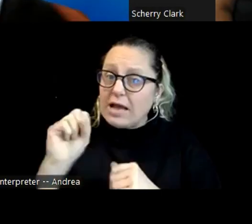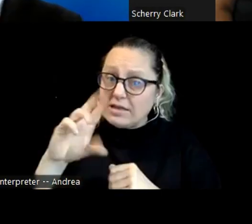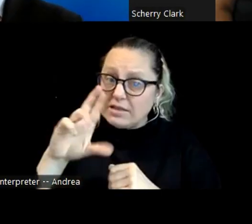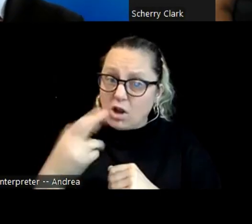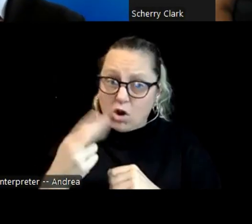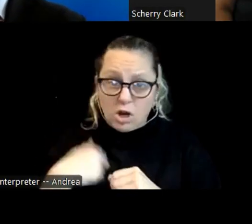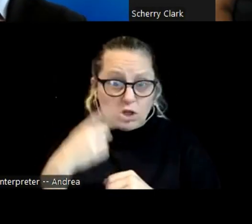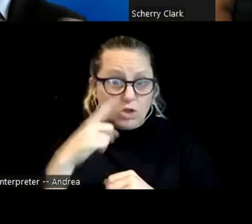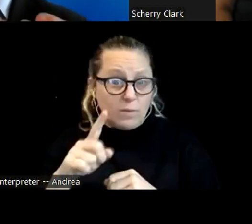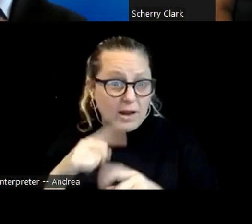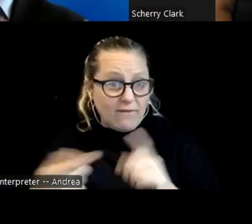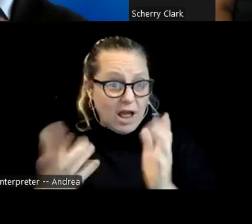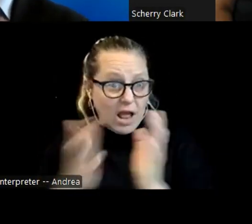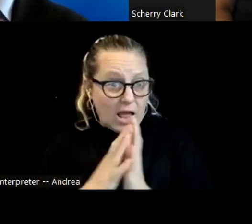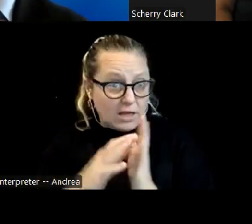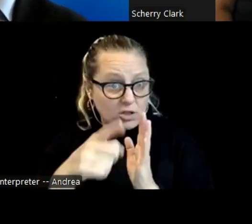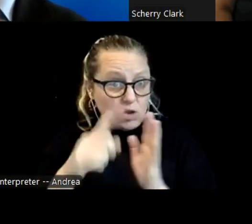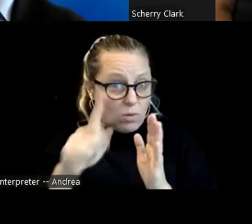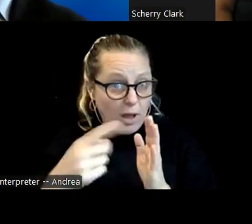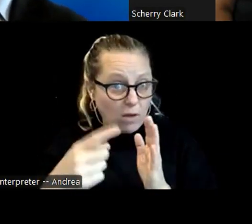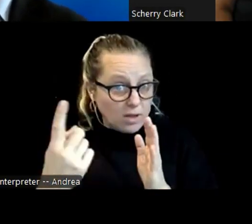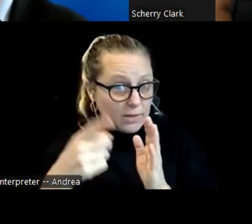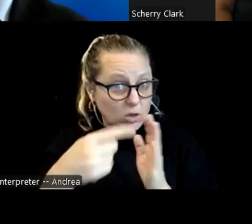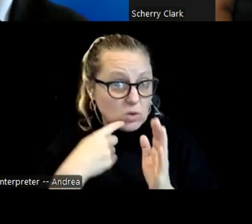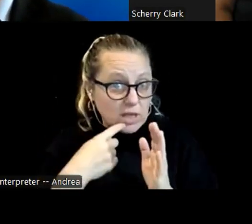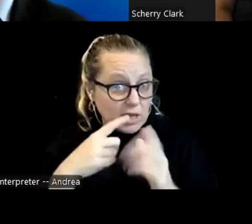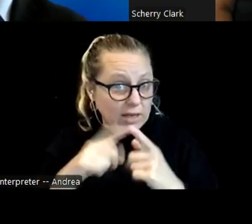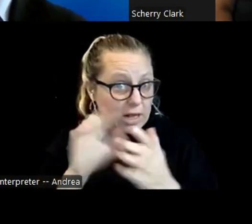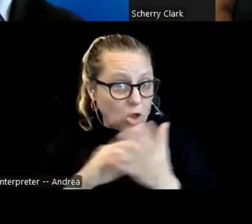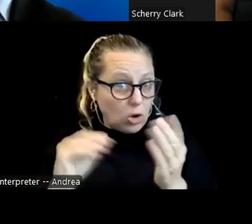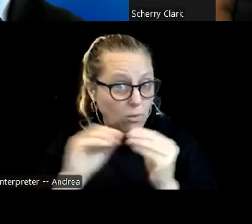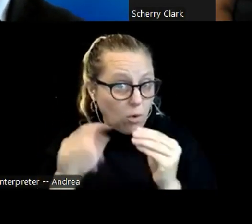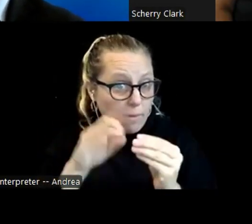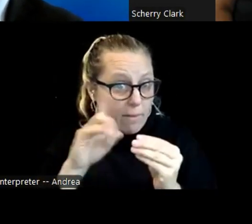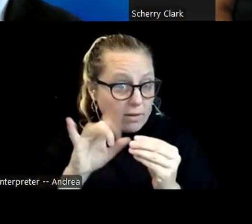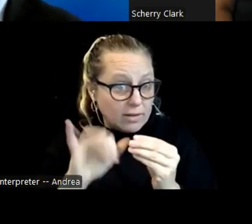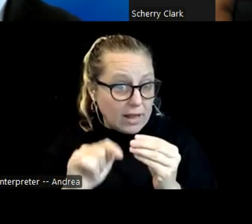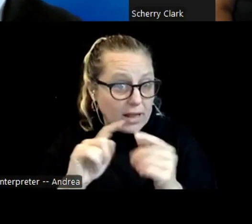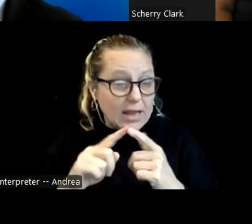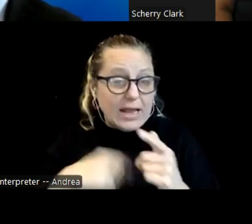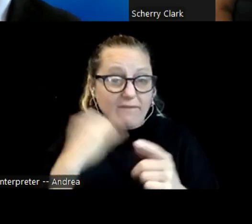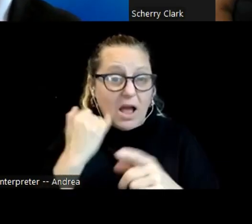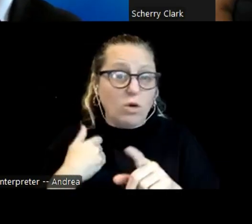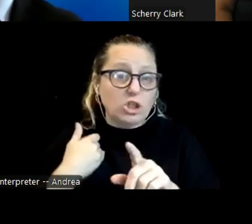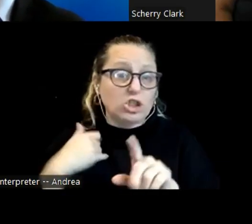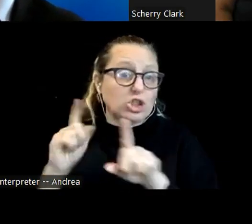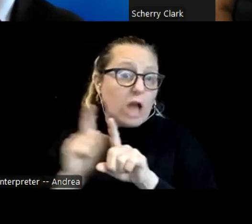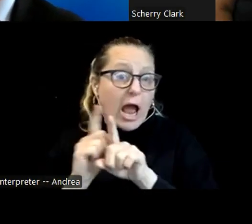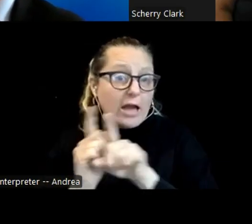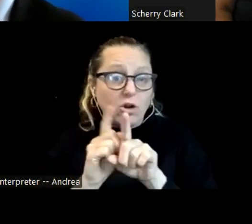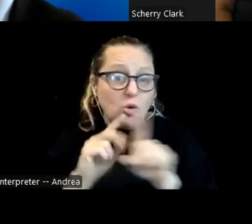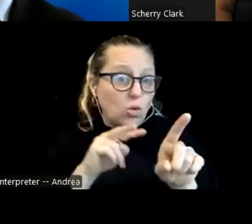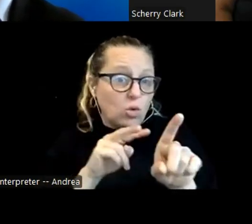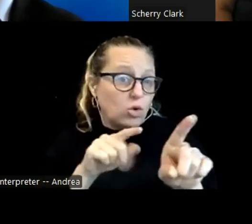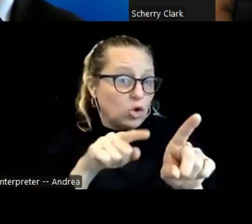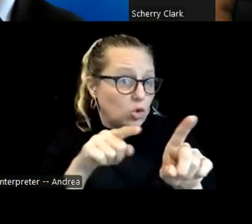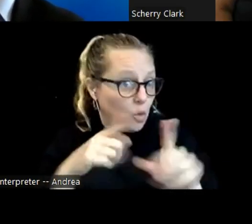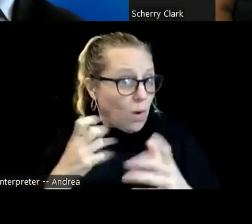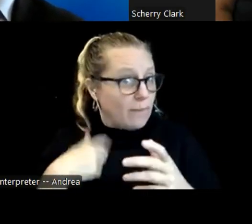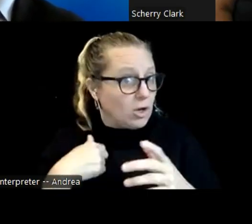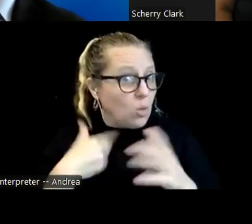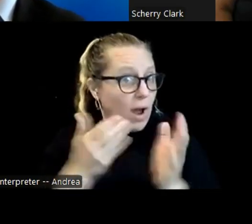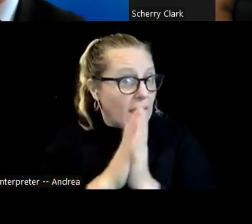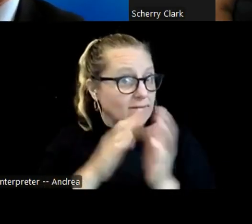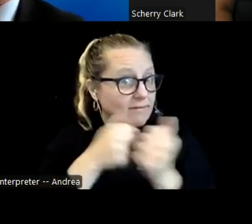okay if I asked you about something that you said so I can learn more about it? Like if I was shadowing you, would you want me to ask follow-up